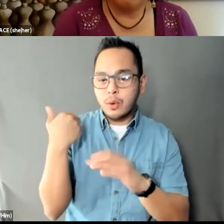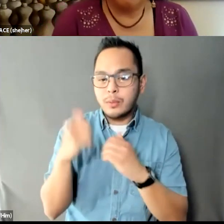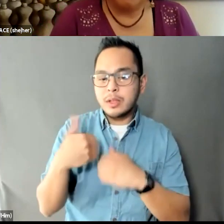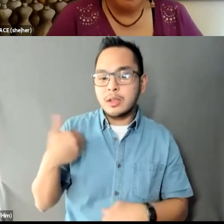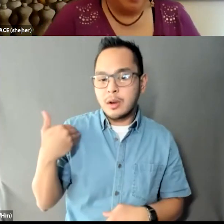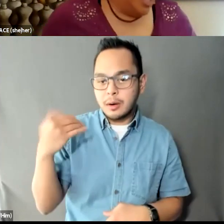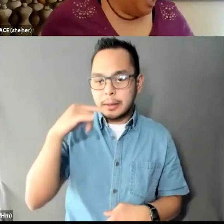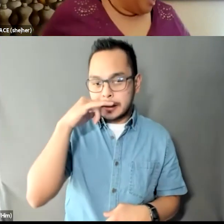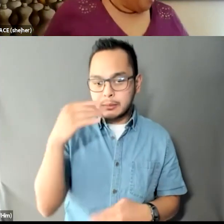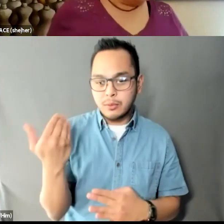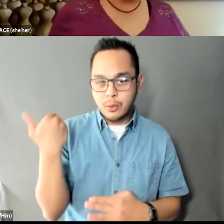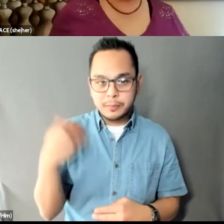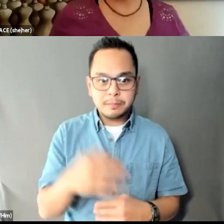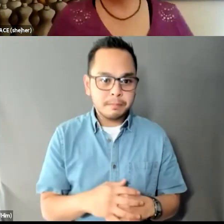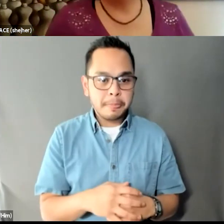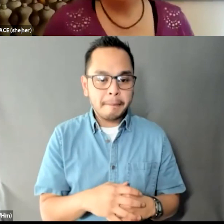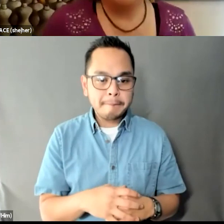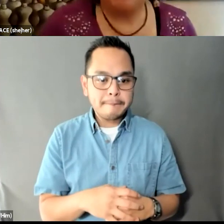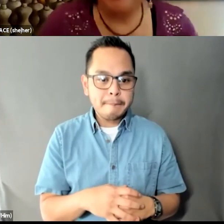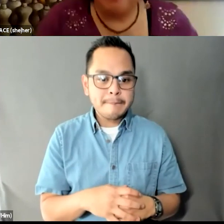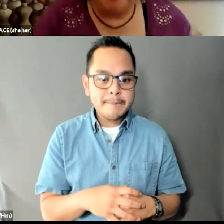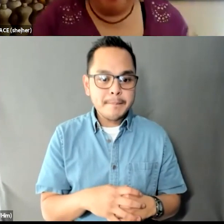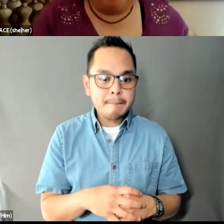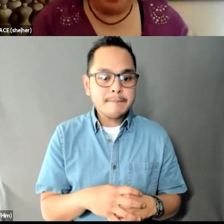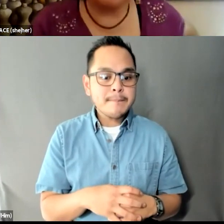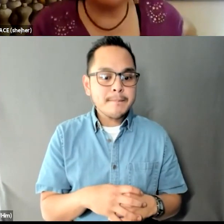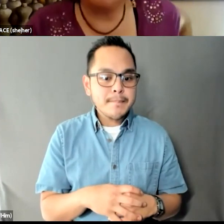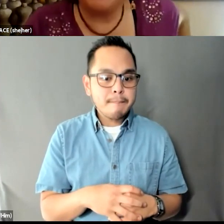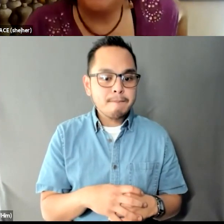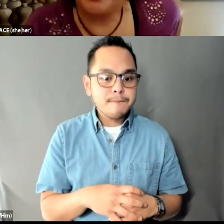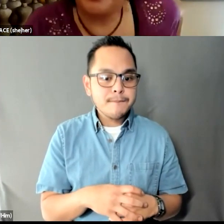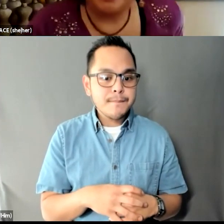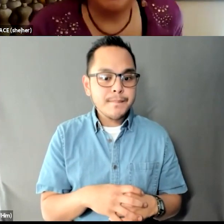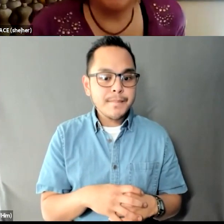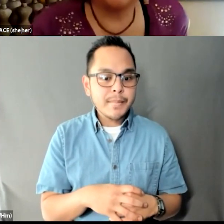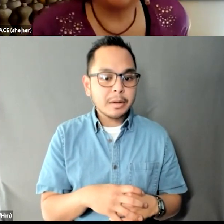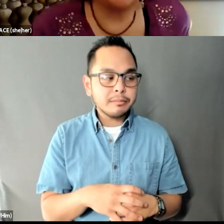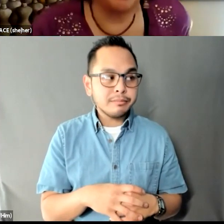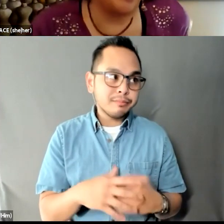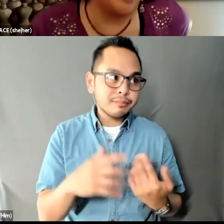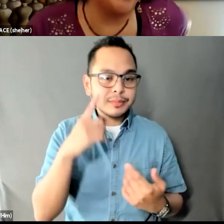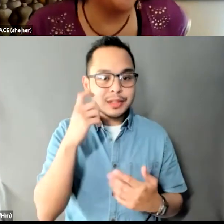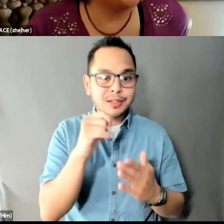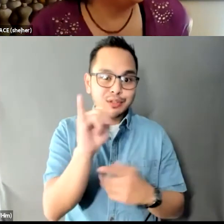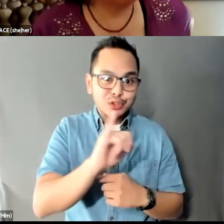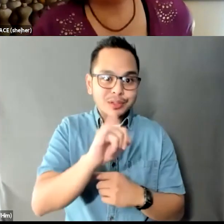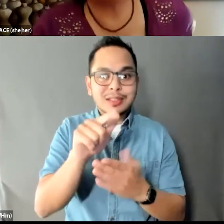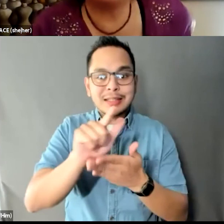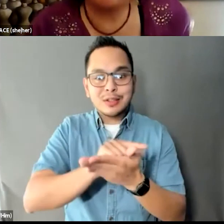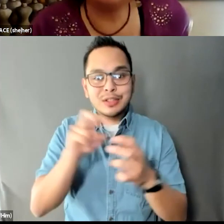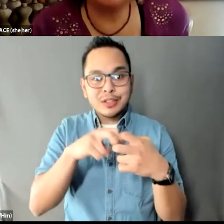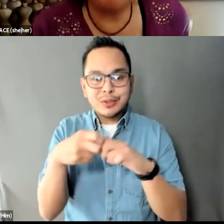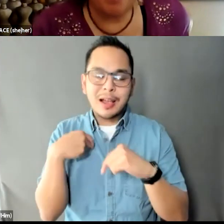children. And well, because of insurance and legal issues, I can't.